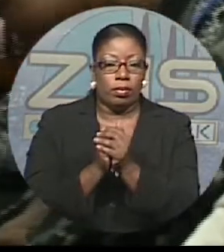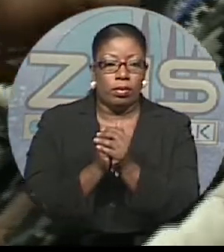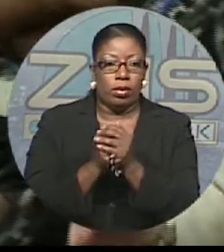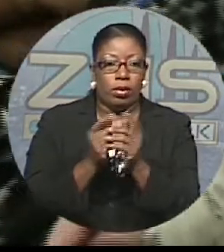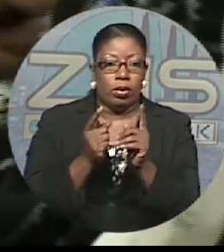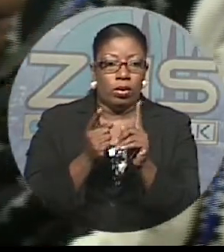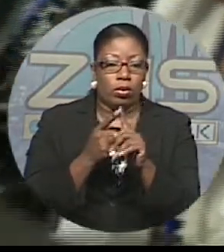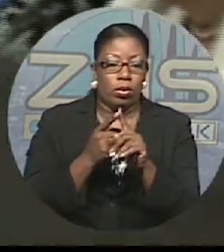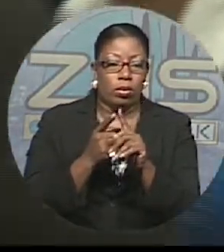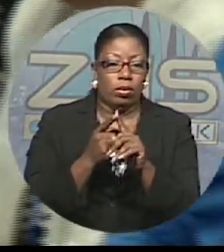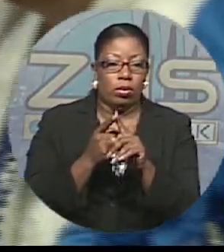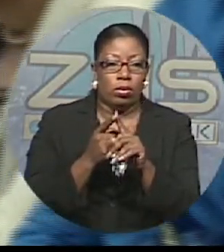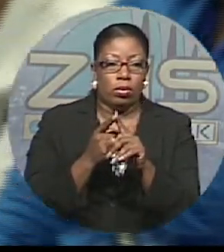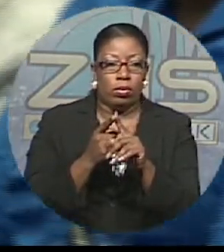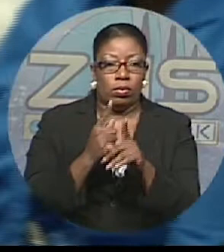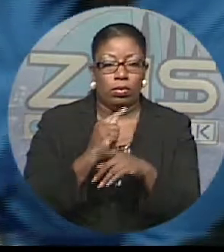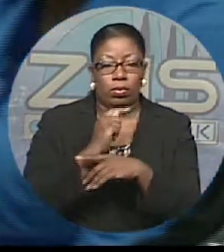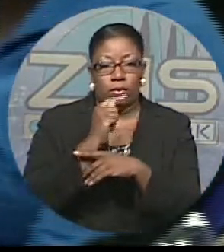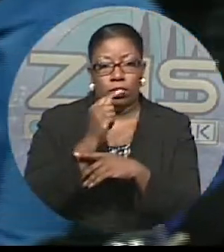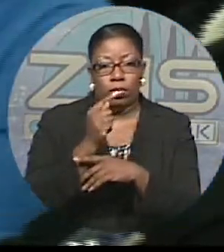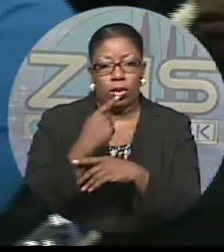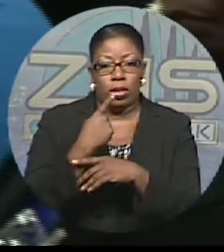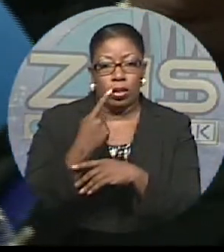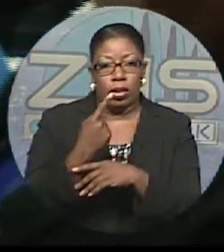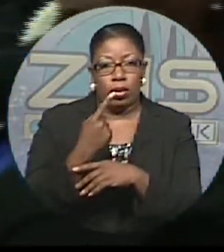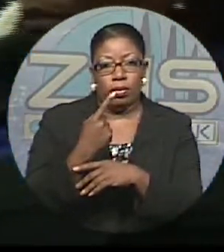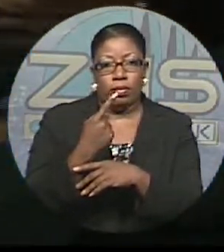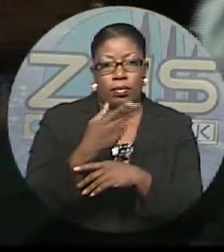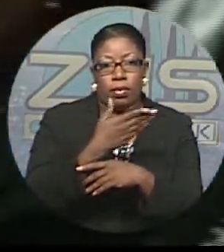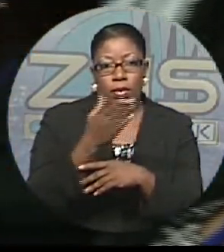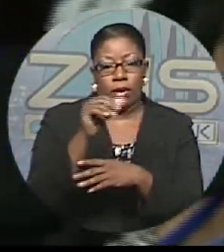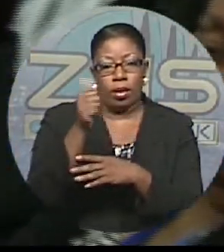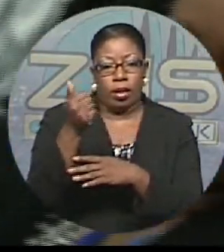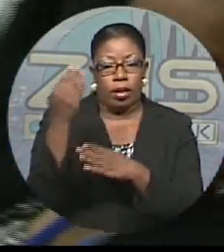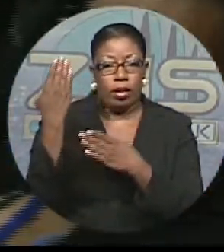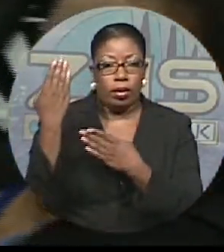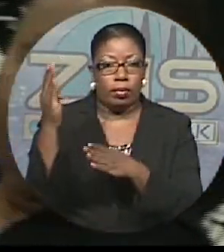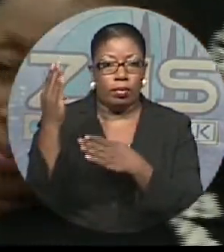to authenticate that there is another Bahamian